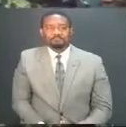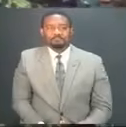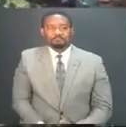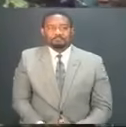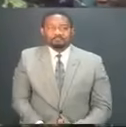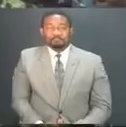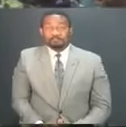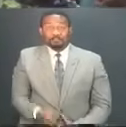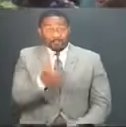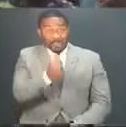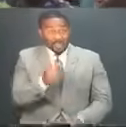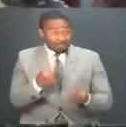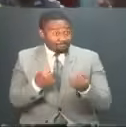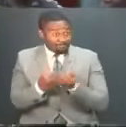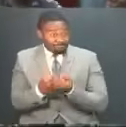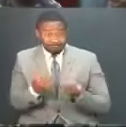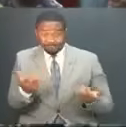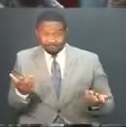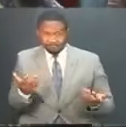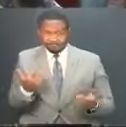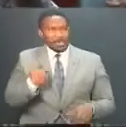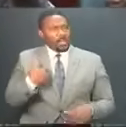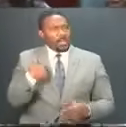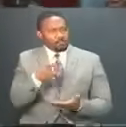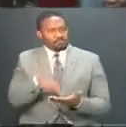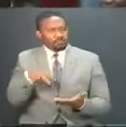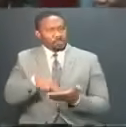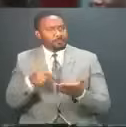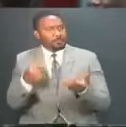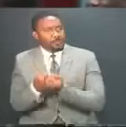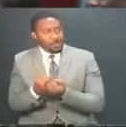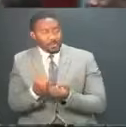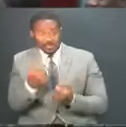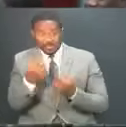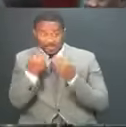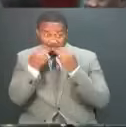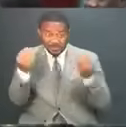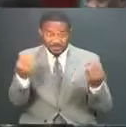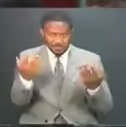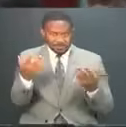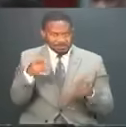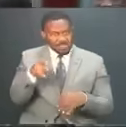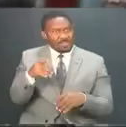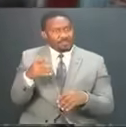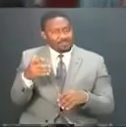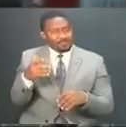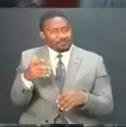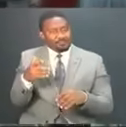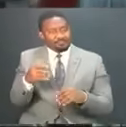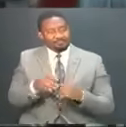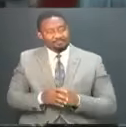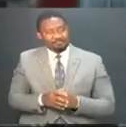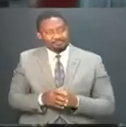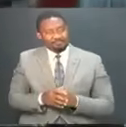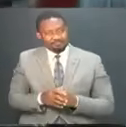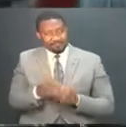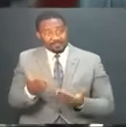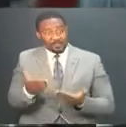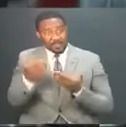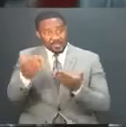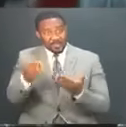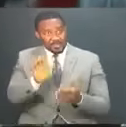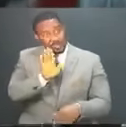Any second. Mr. Speaker, I rise to second the motion. And in seconding the motion, I present